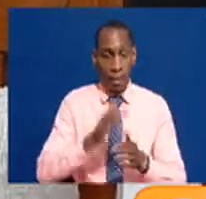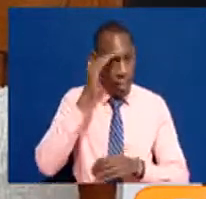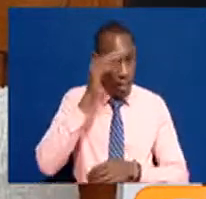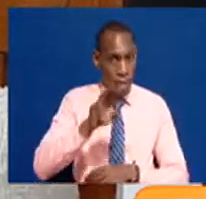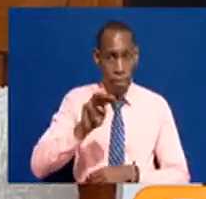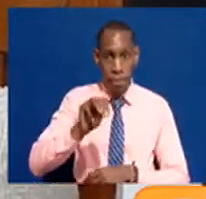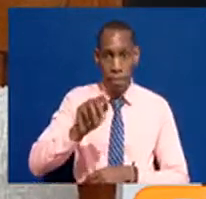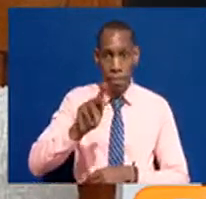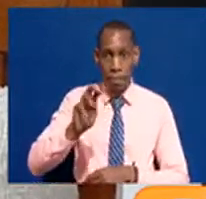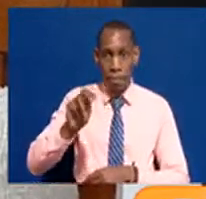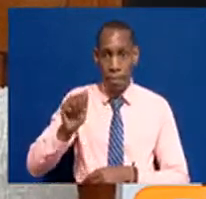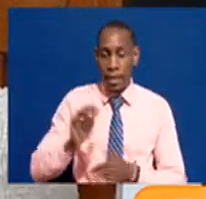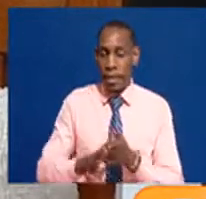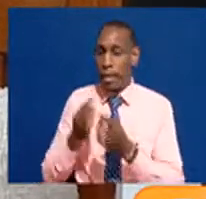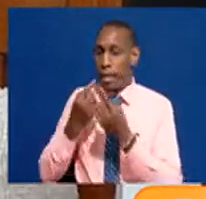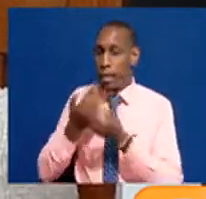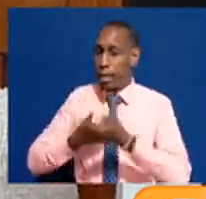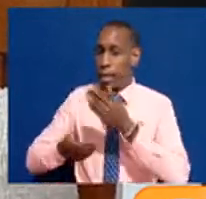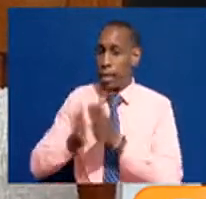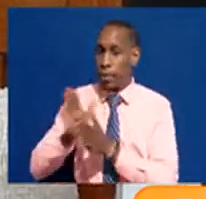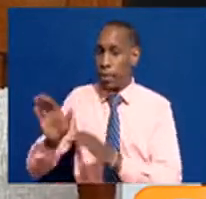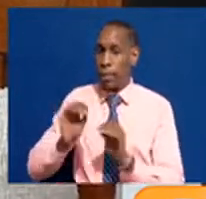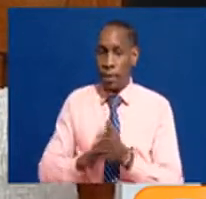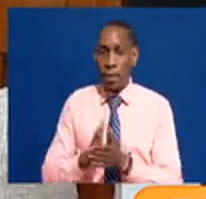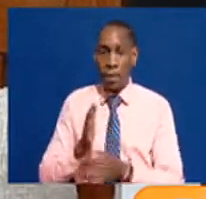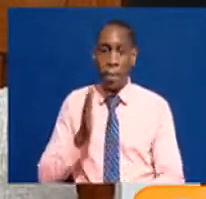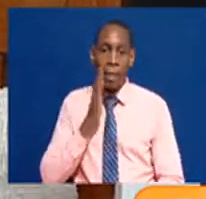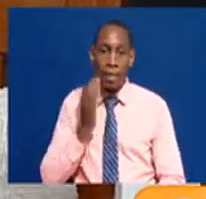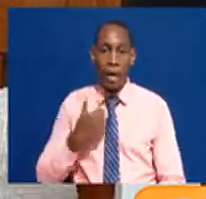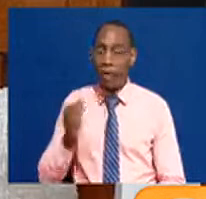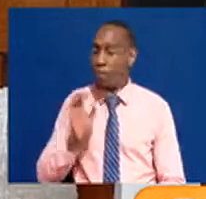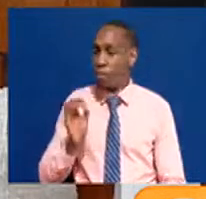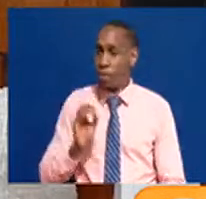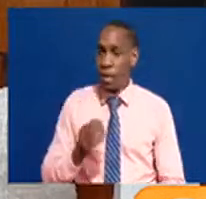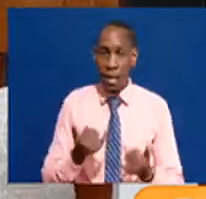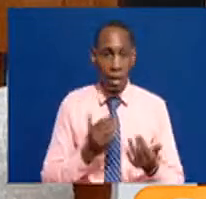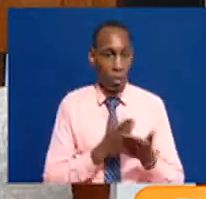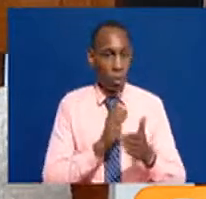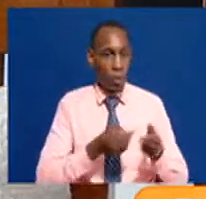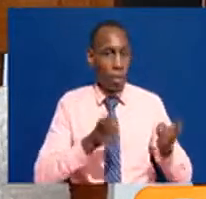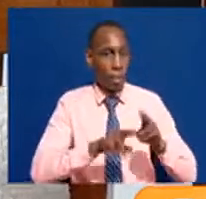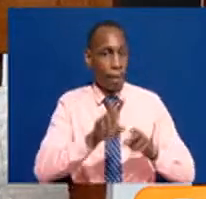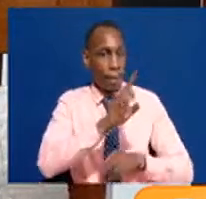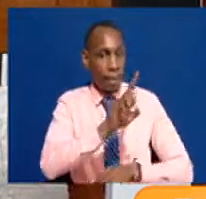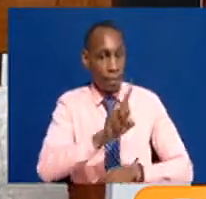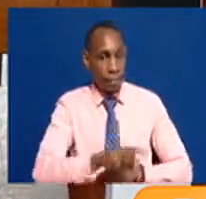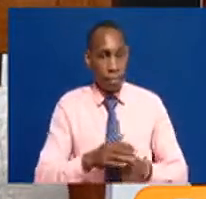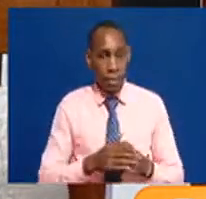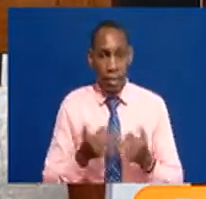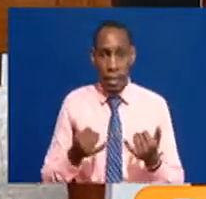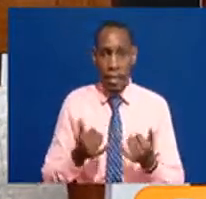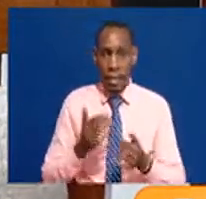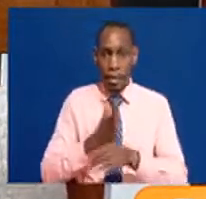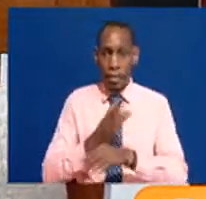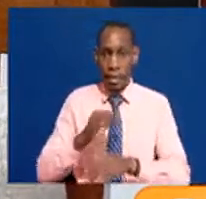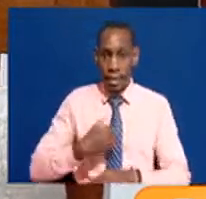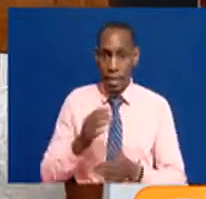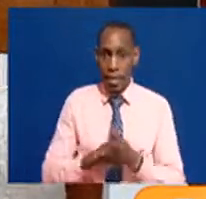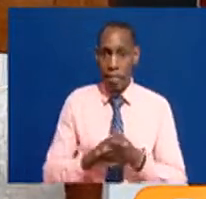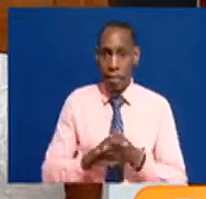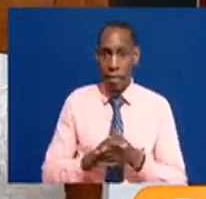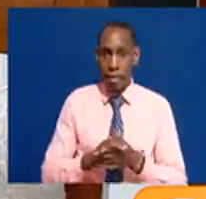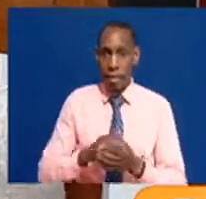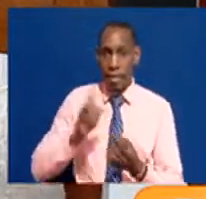and she's like, "I'm not talking to you. I don't have a mom." And I was like, "Seriously, what happened?" Well, I hurt myself with a nail. I